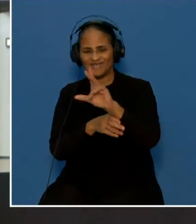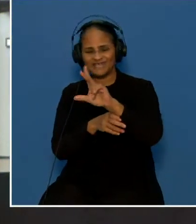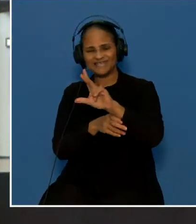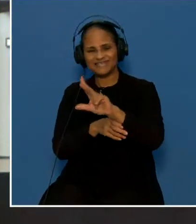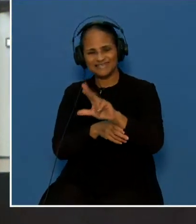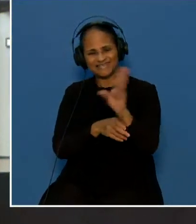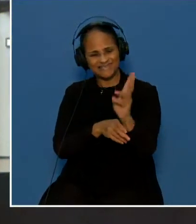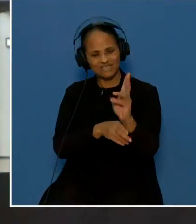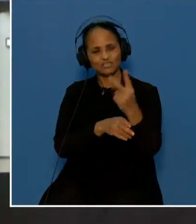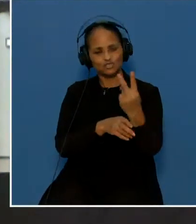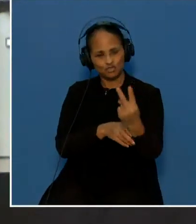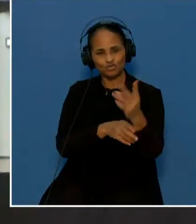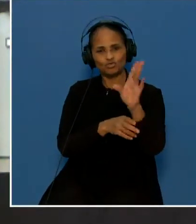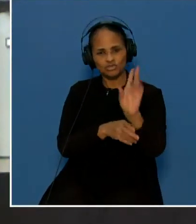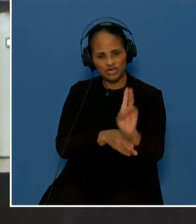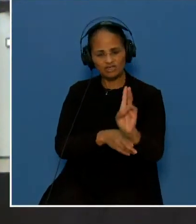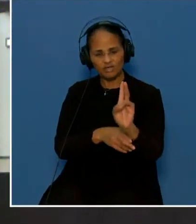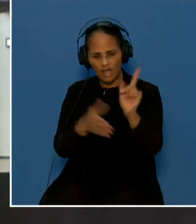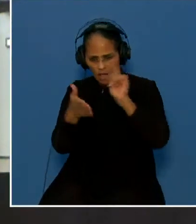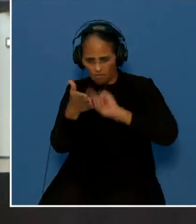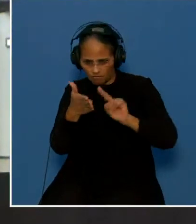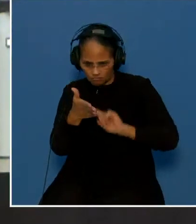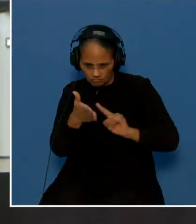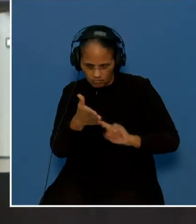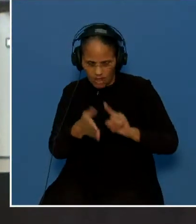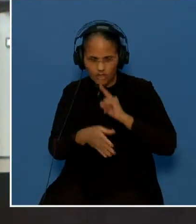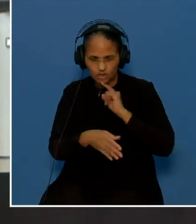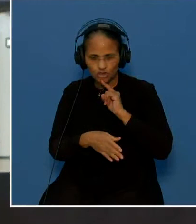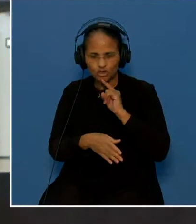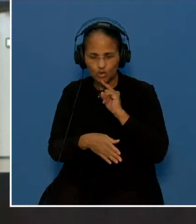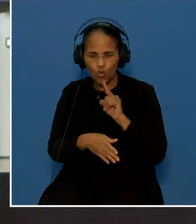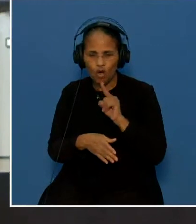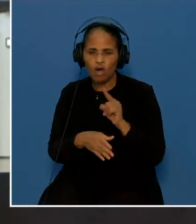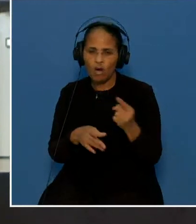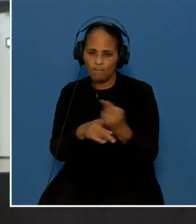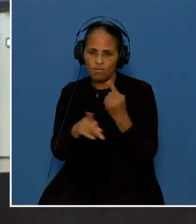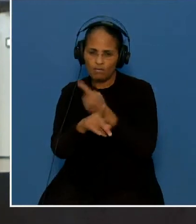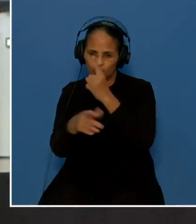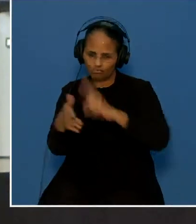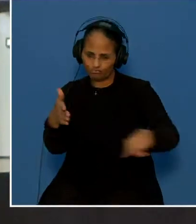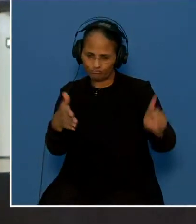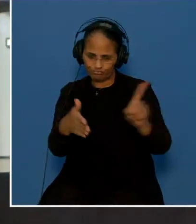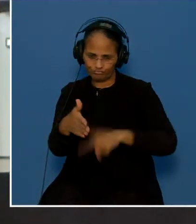can investigate and ensure proper prosecution of the offenders.